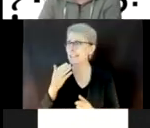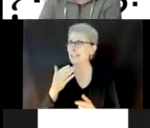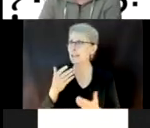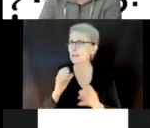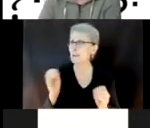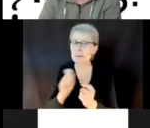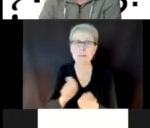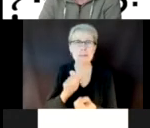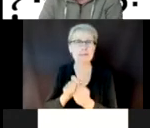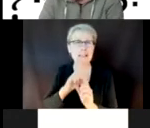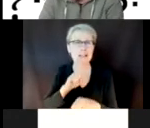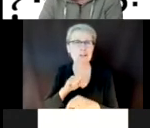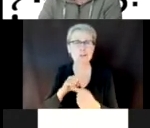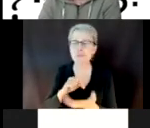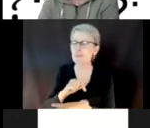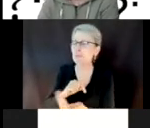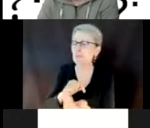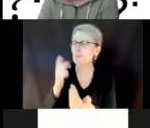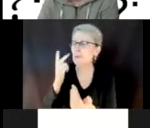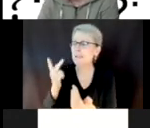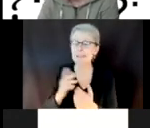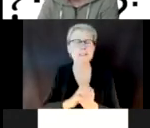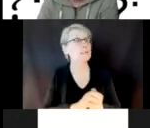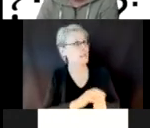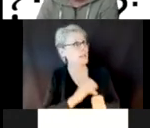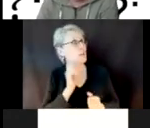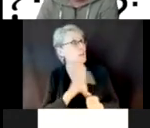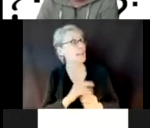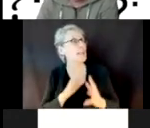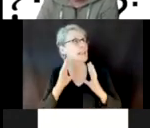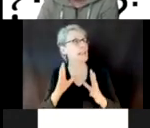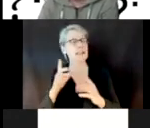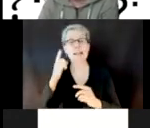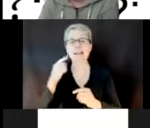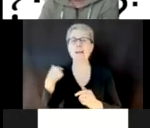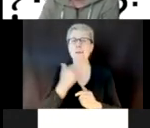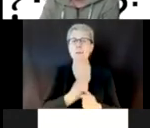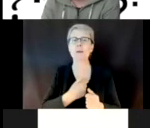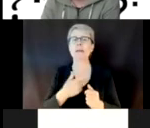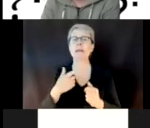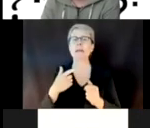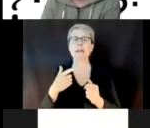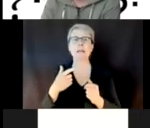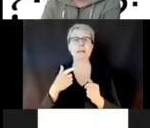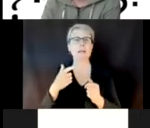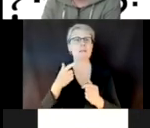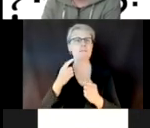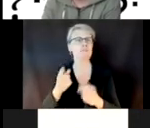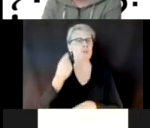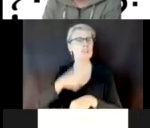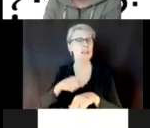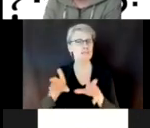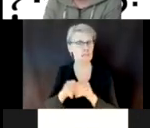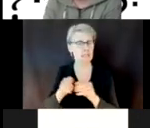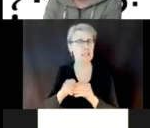but let's go about seeing what you got for that. Yeah, I think the way we start with clients, which include solopreneurs